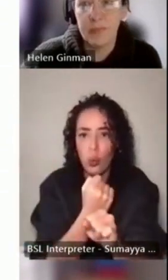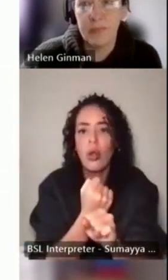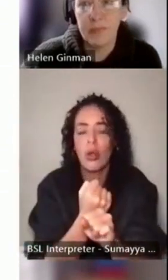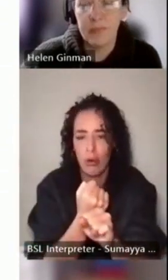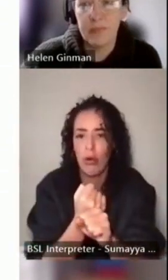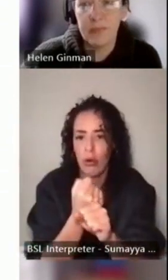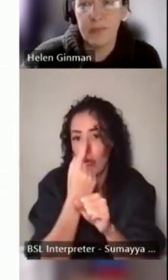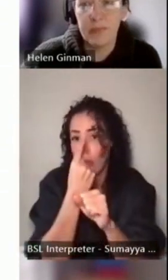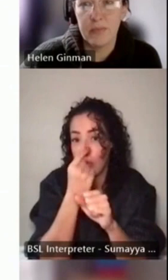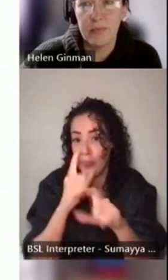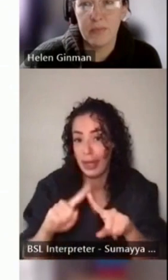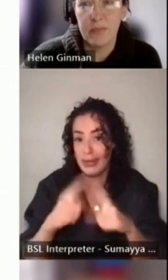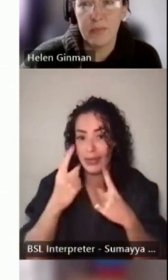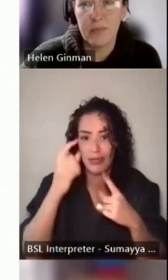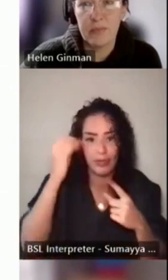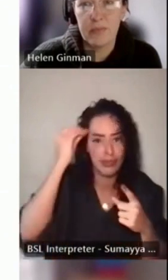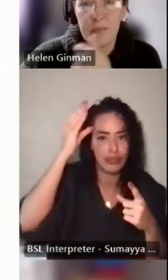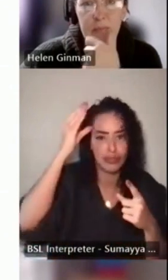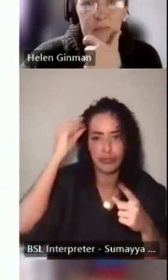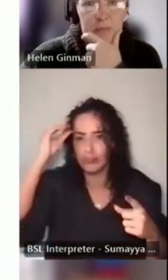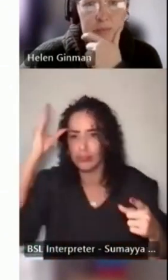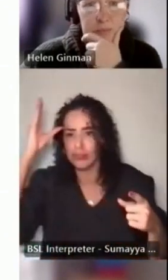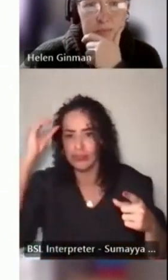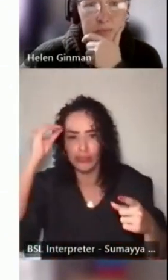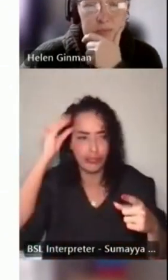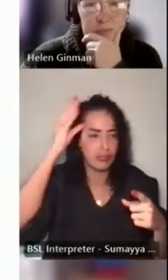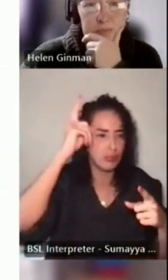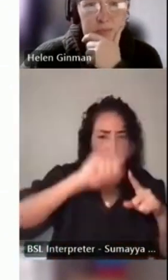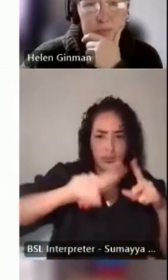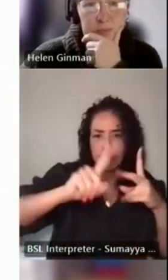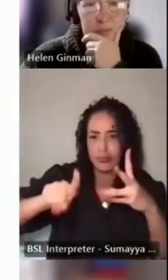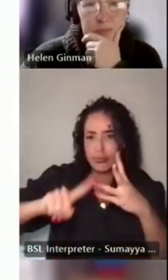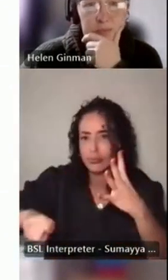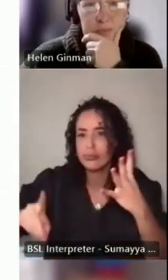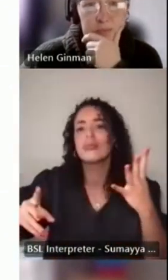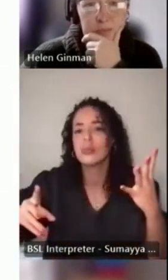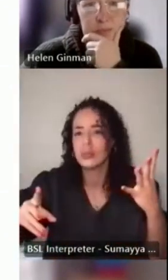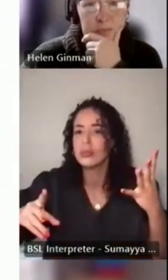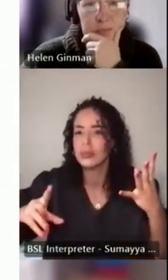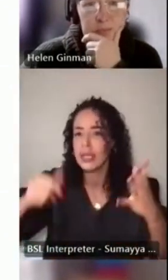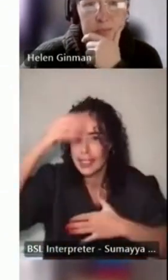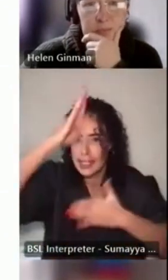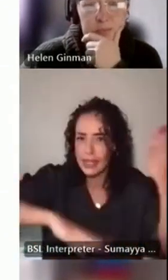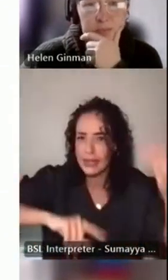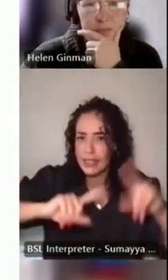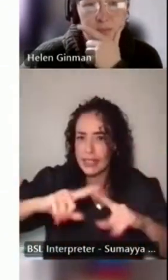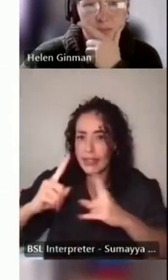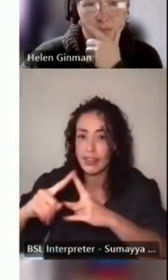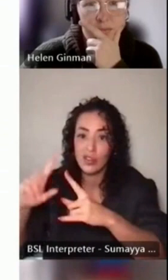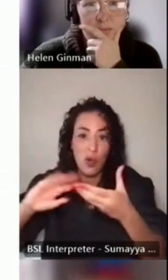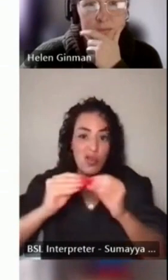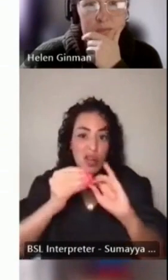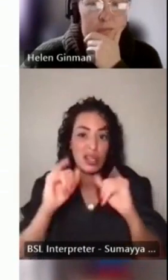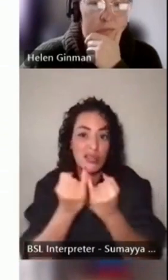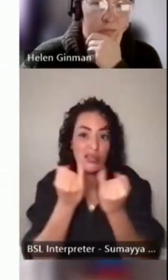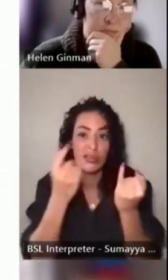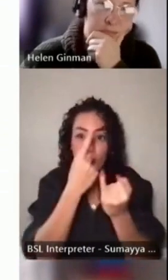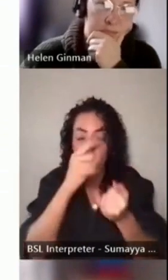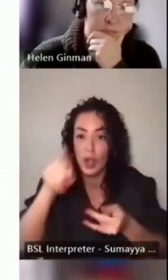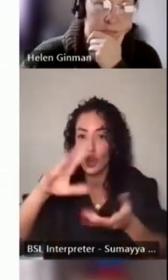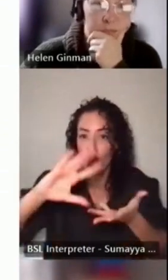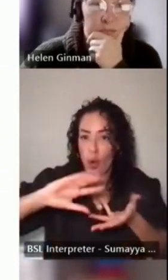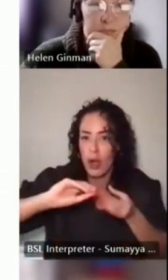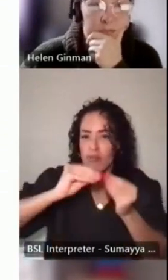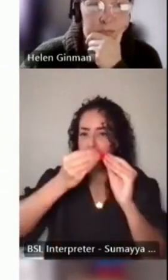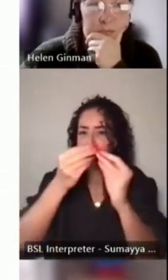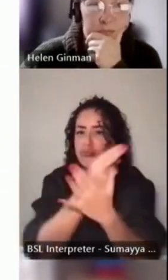differing expertise. So they might have sort of creative differences. So you might be designing a presentation